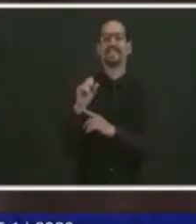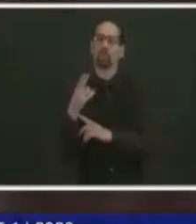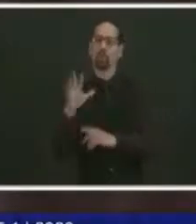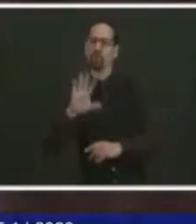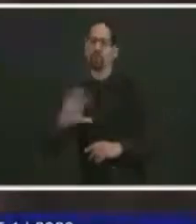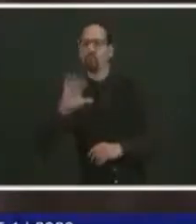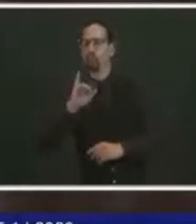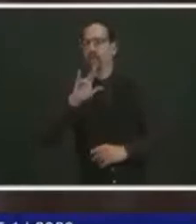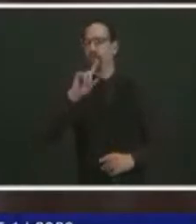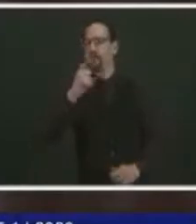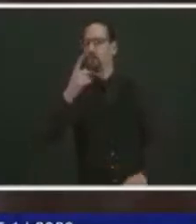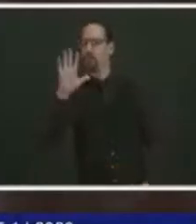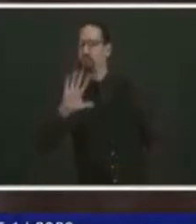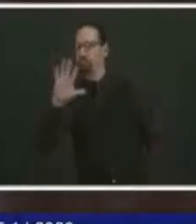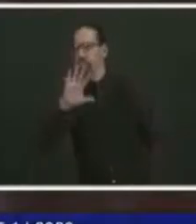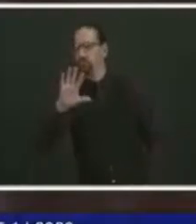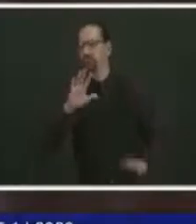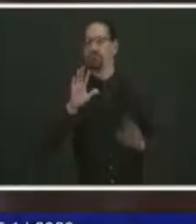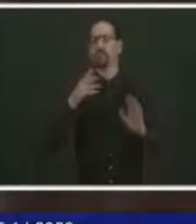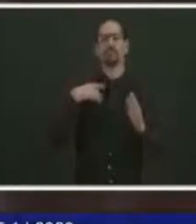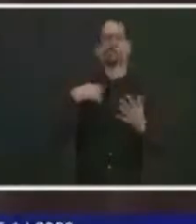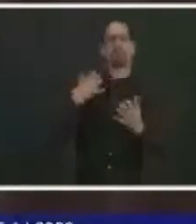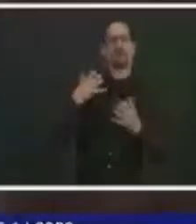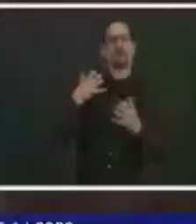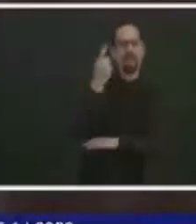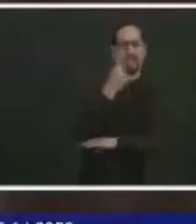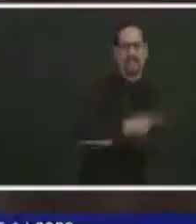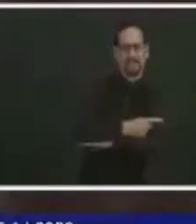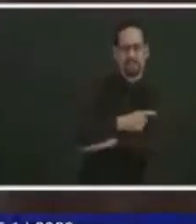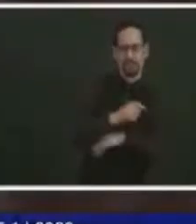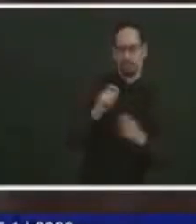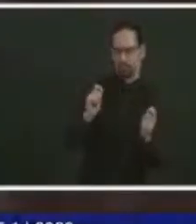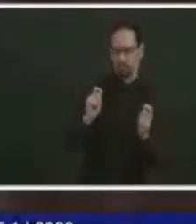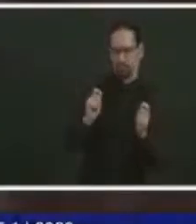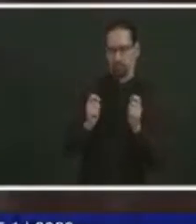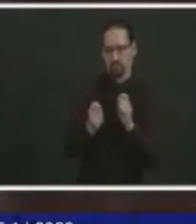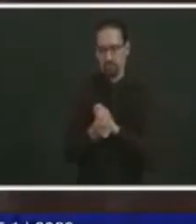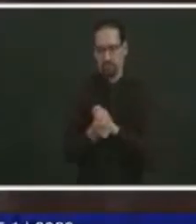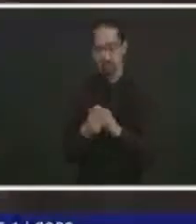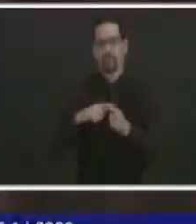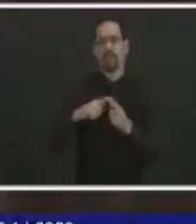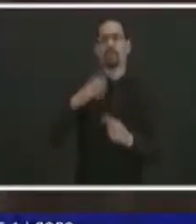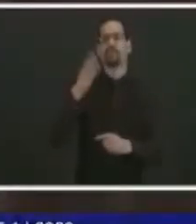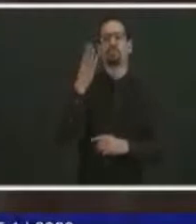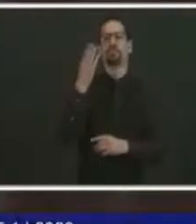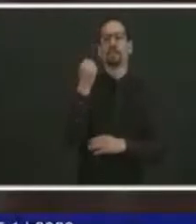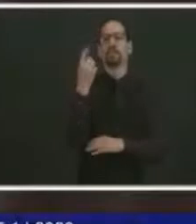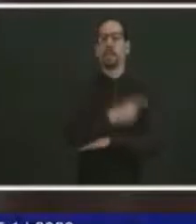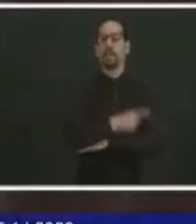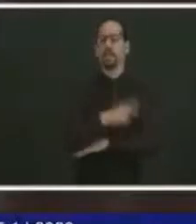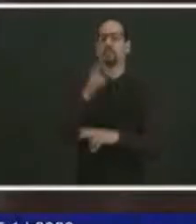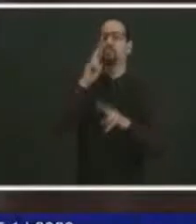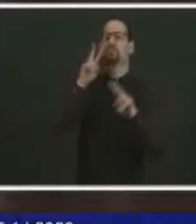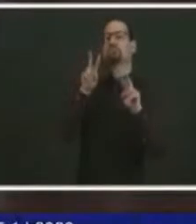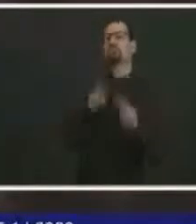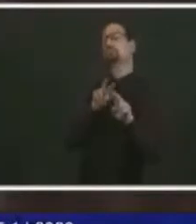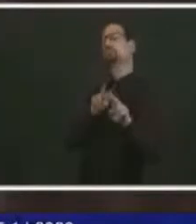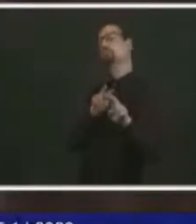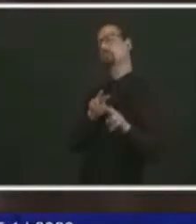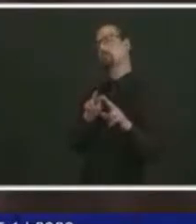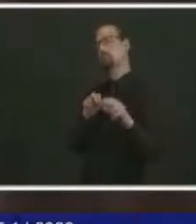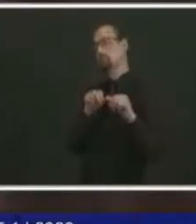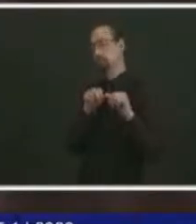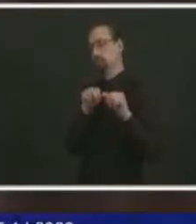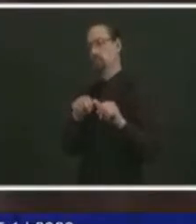some changes and about 14 days to observe them. So end of June, early July, assuming things